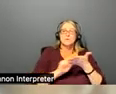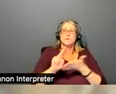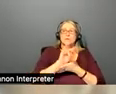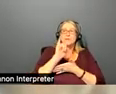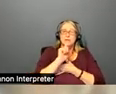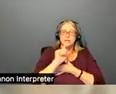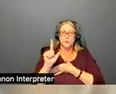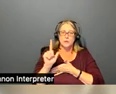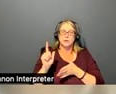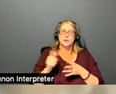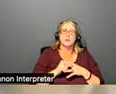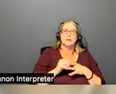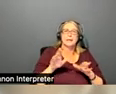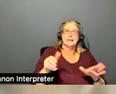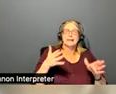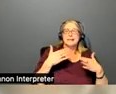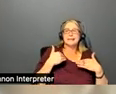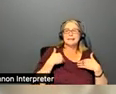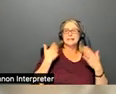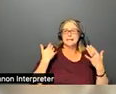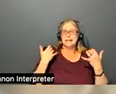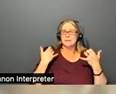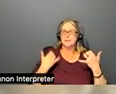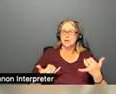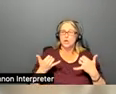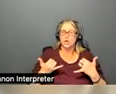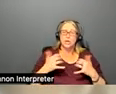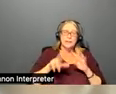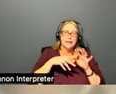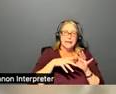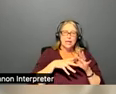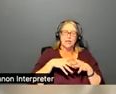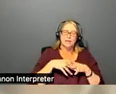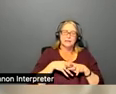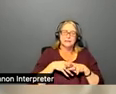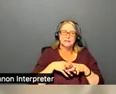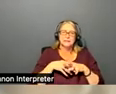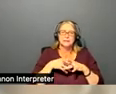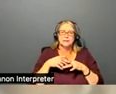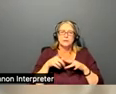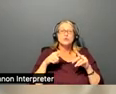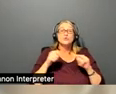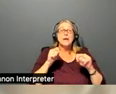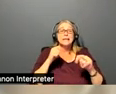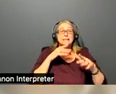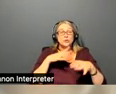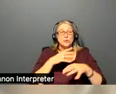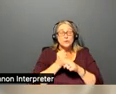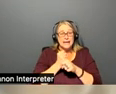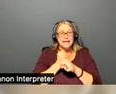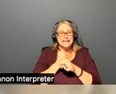Urbana-Champaign. And I also am currently pursuing a doctorate in organization leadership from Vanderbilt